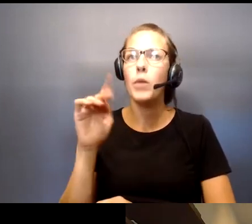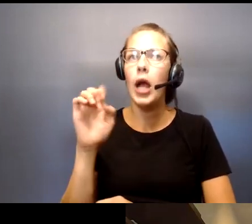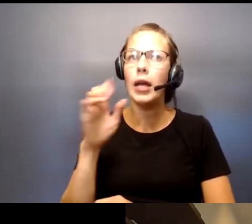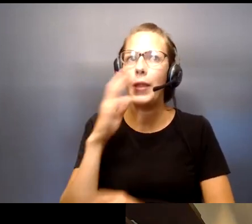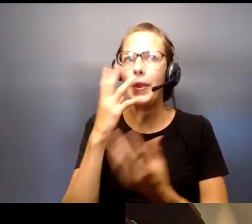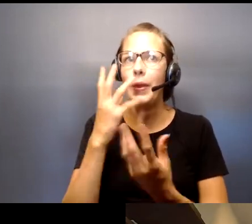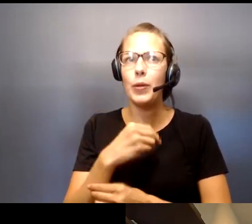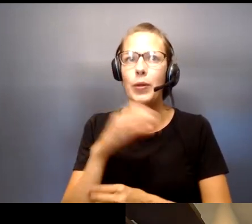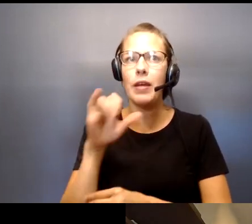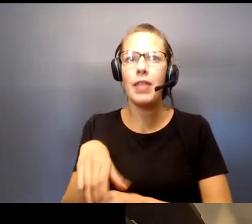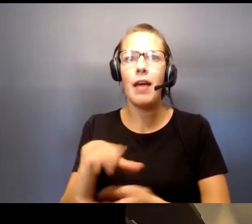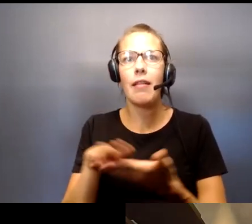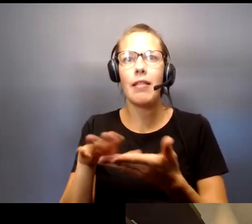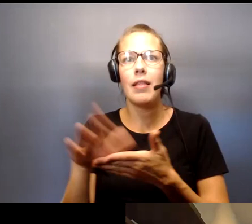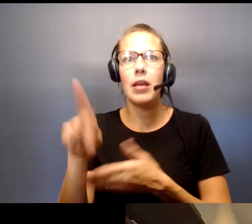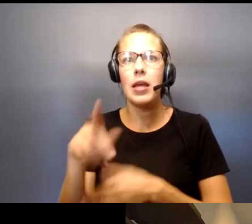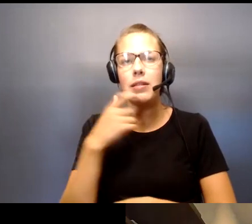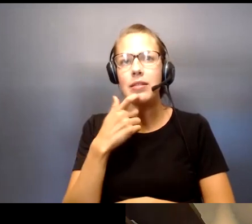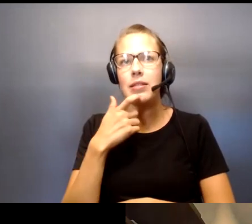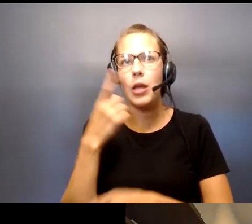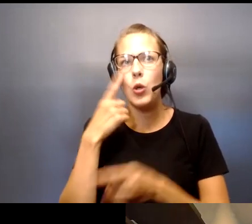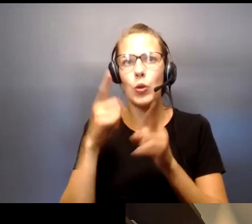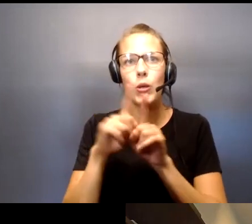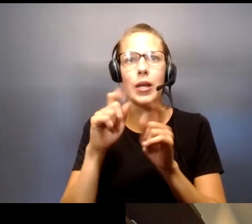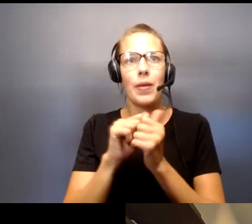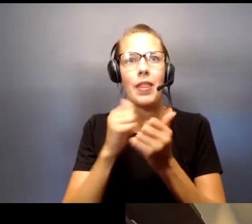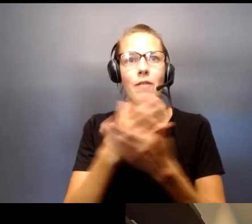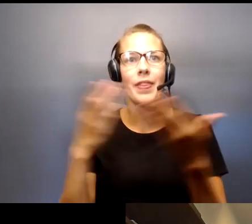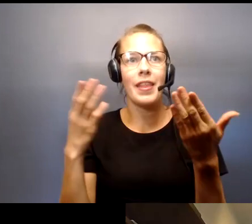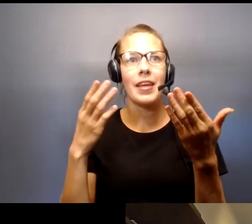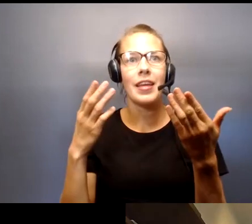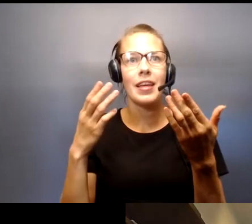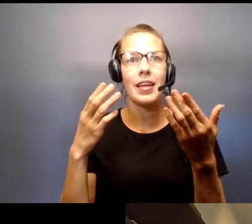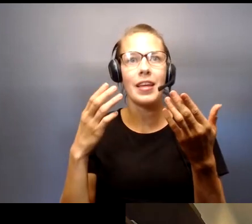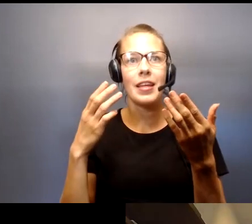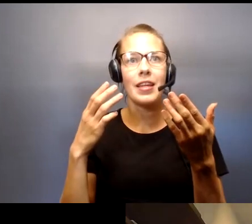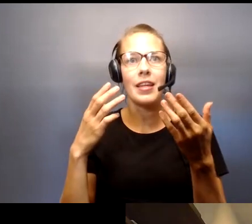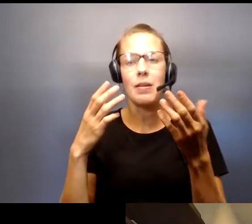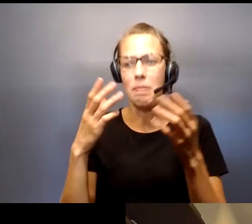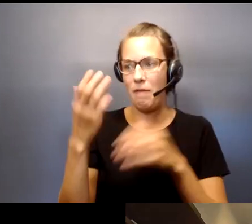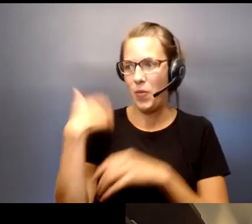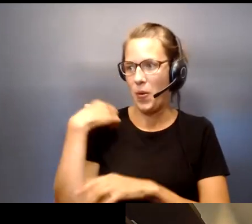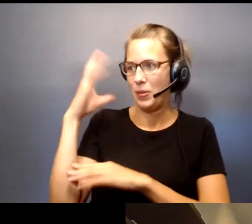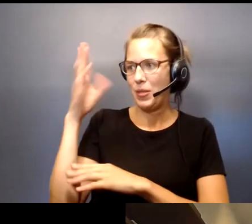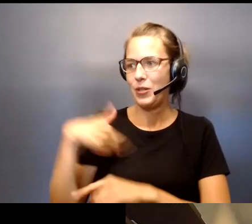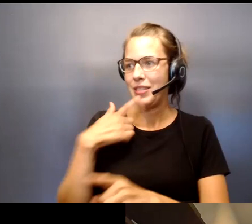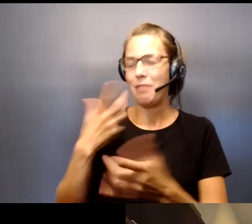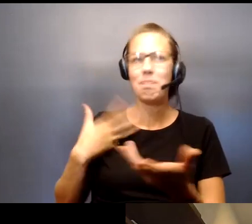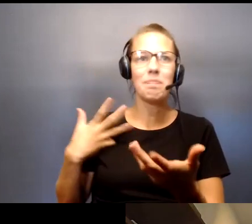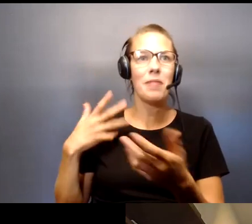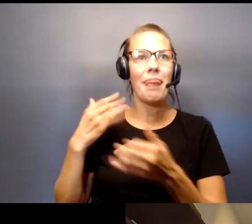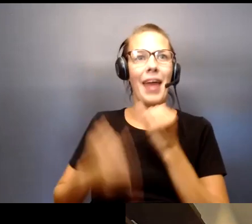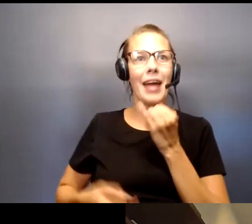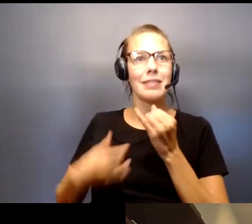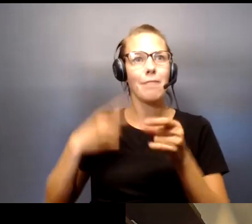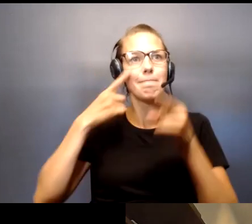batting cleanup is that I get to say I agree with everything that all the preceding speakers said, and I don't take that